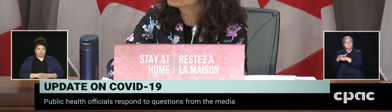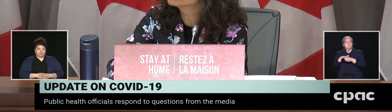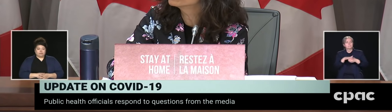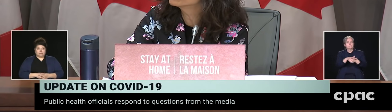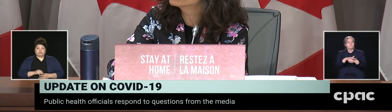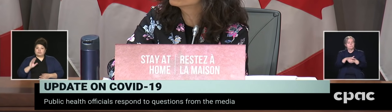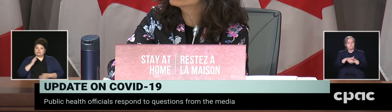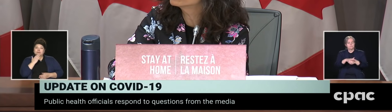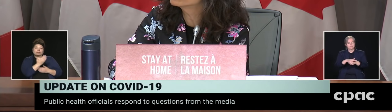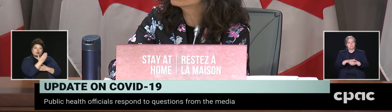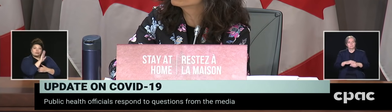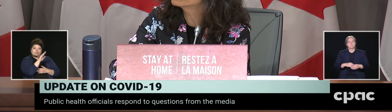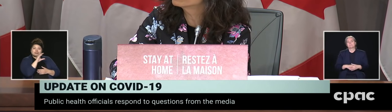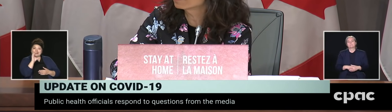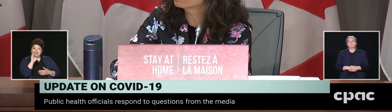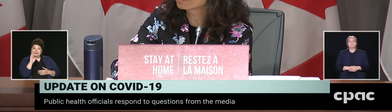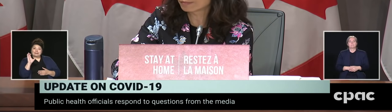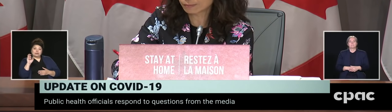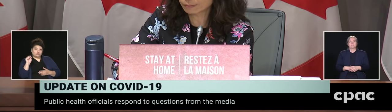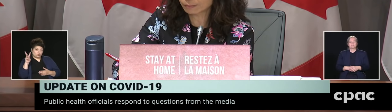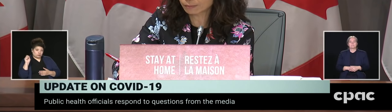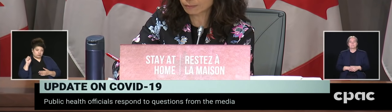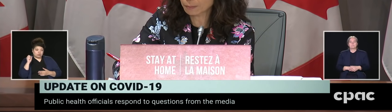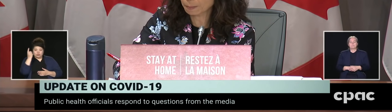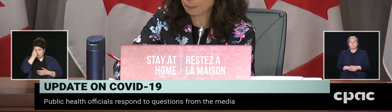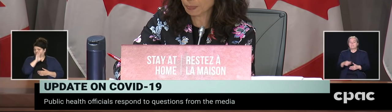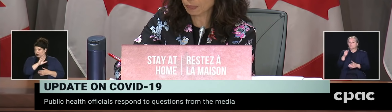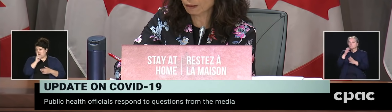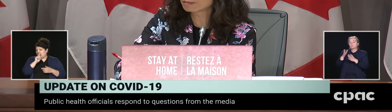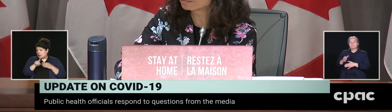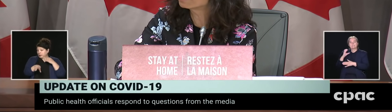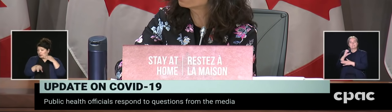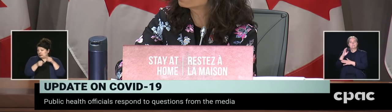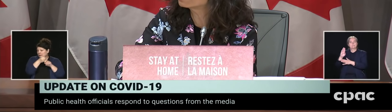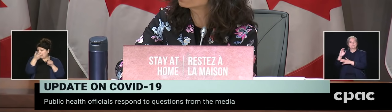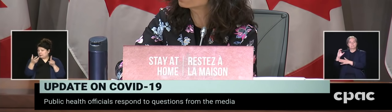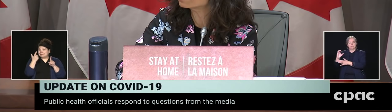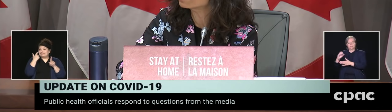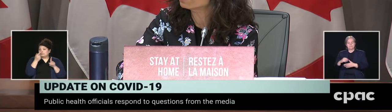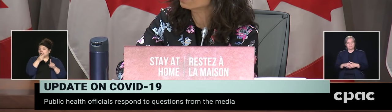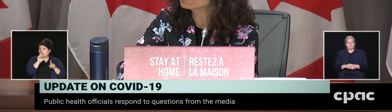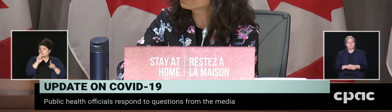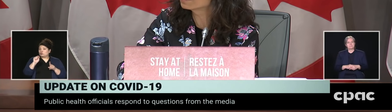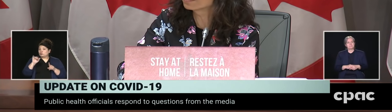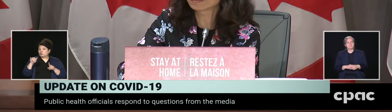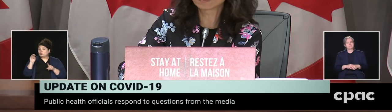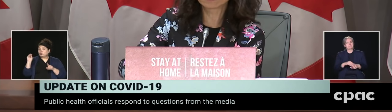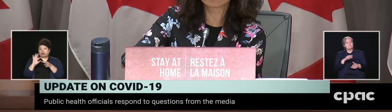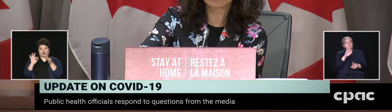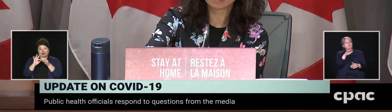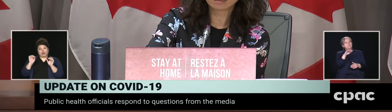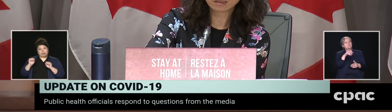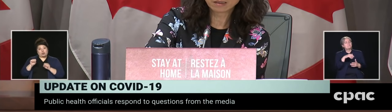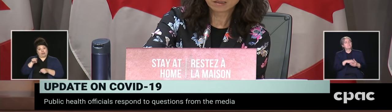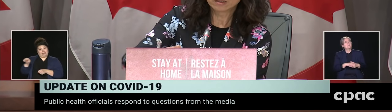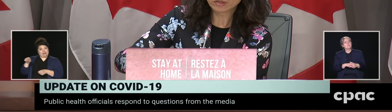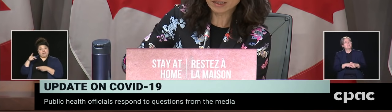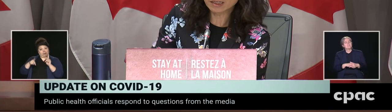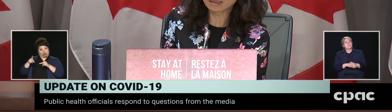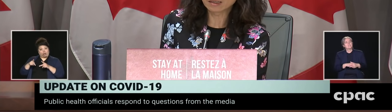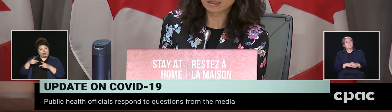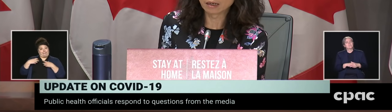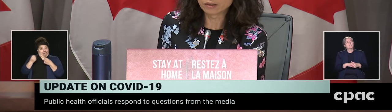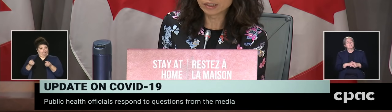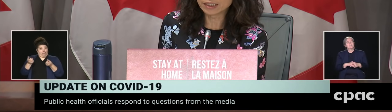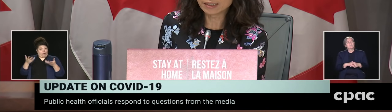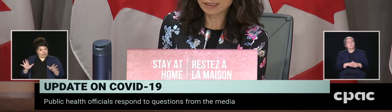I'm hoping you can expand on what Dr. Njoo said about immunity passports and certificates. Could it be effective? So I